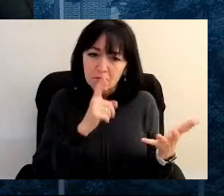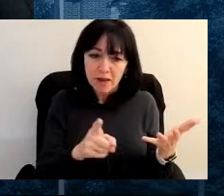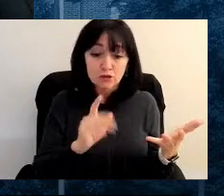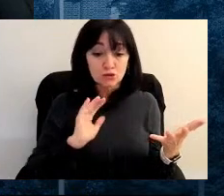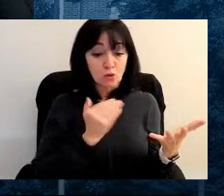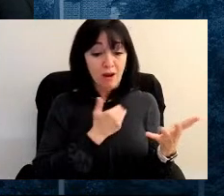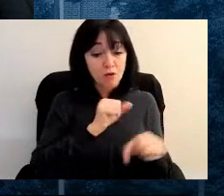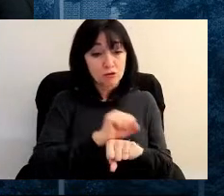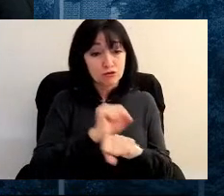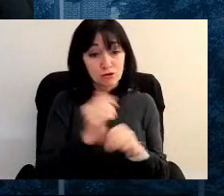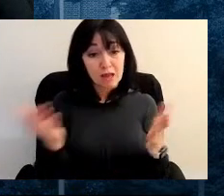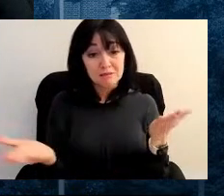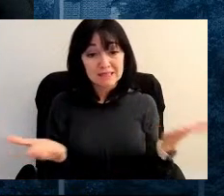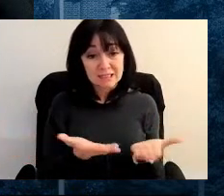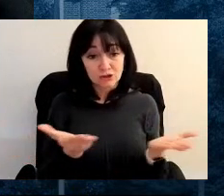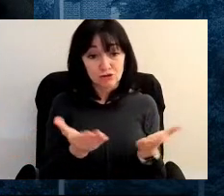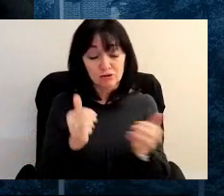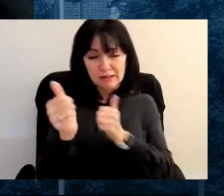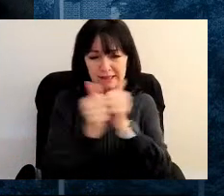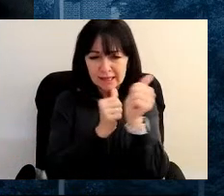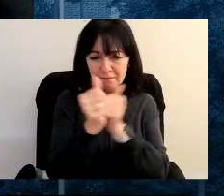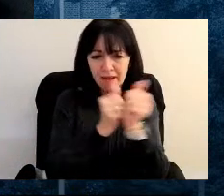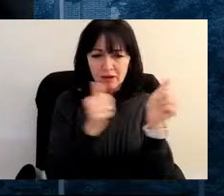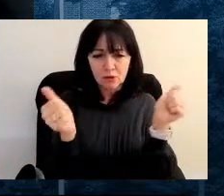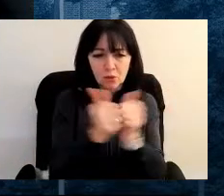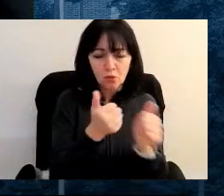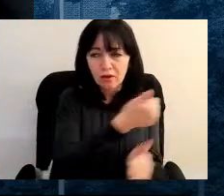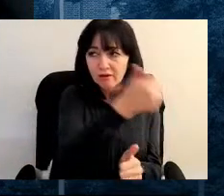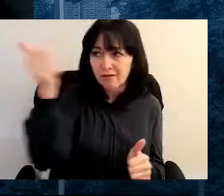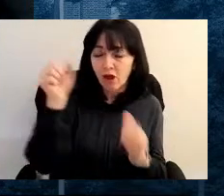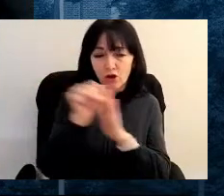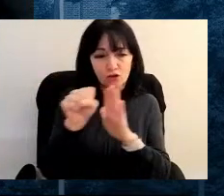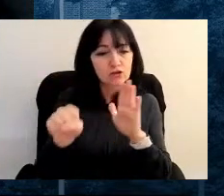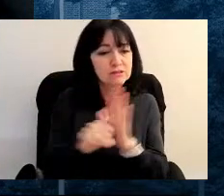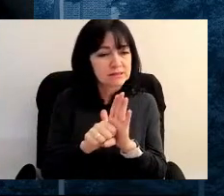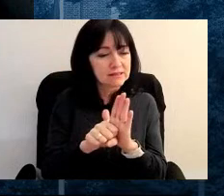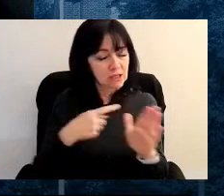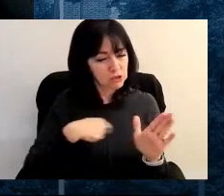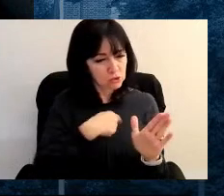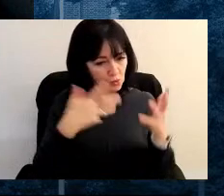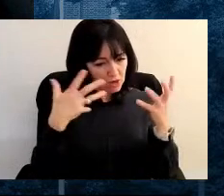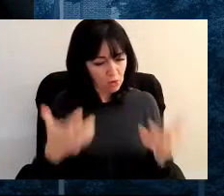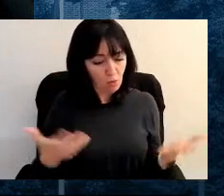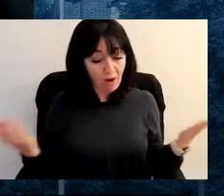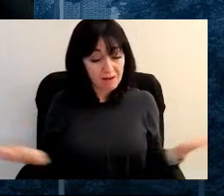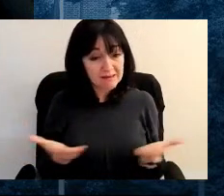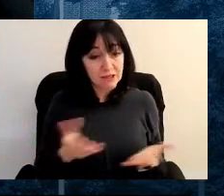conversations to determine our next steps, and I know that together we here in Delaware can make it happen.